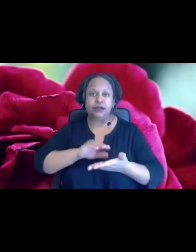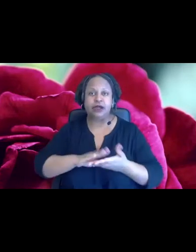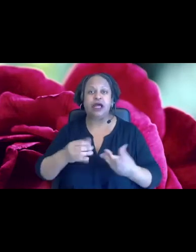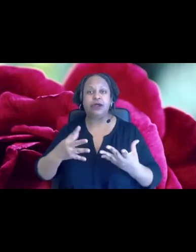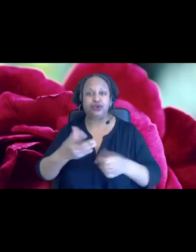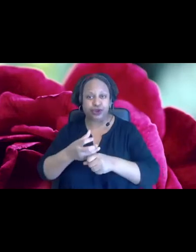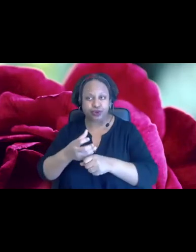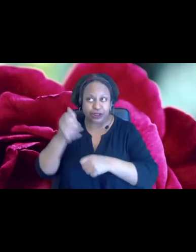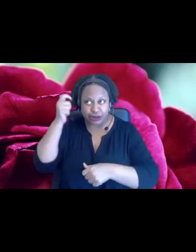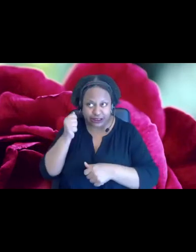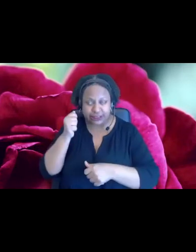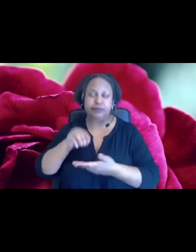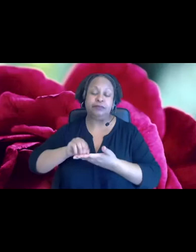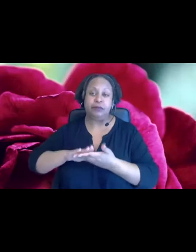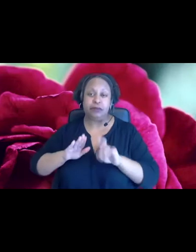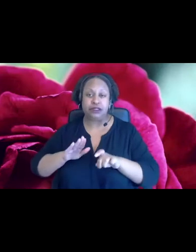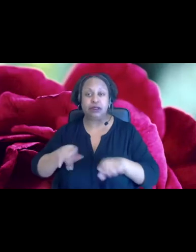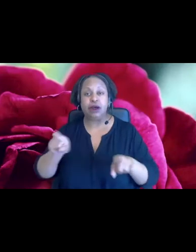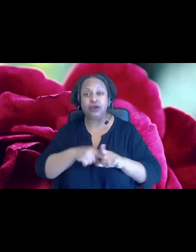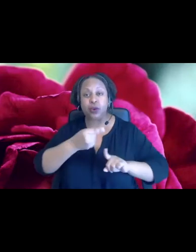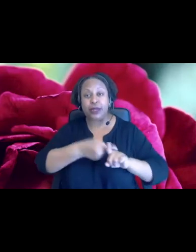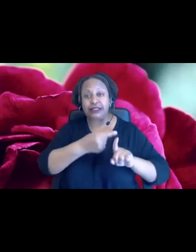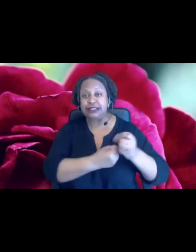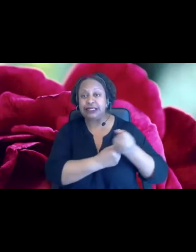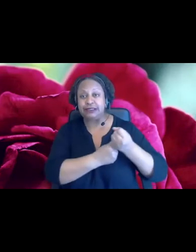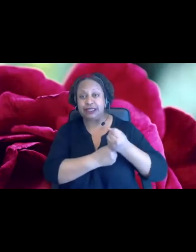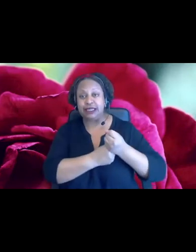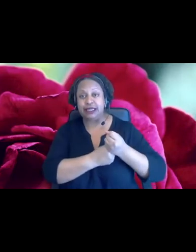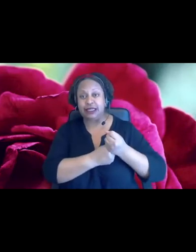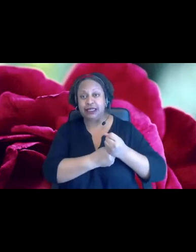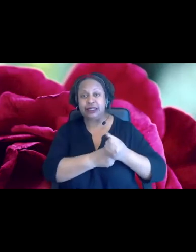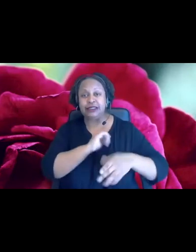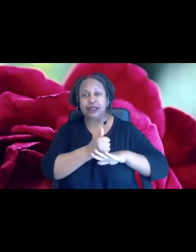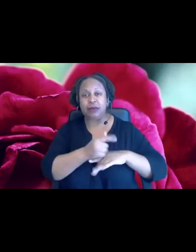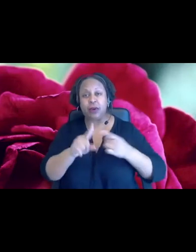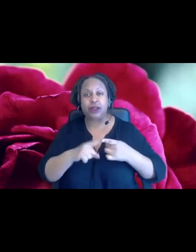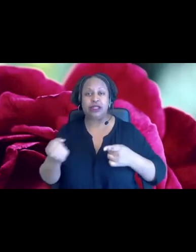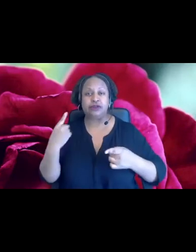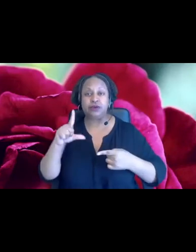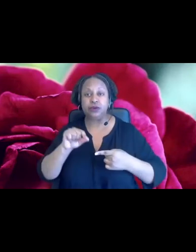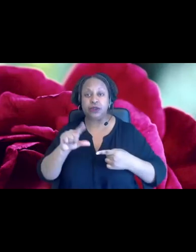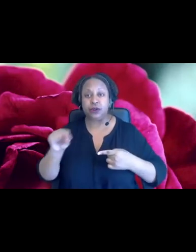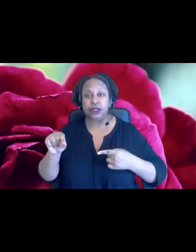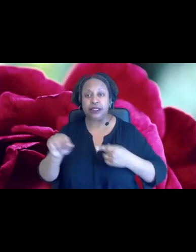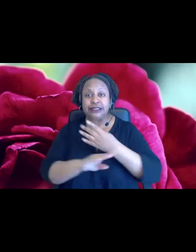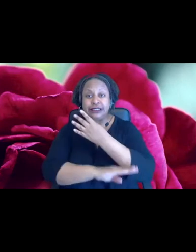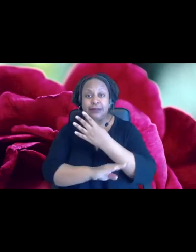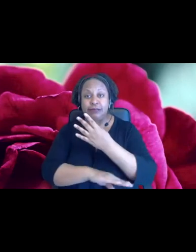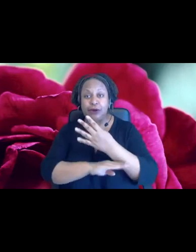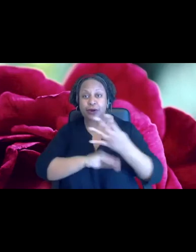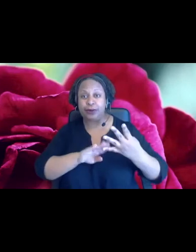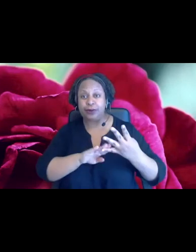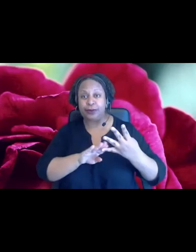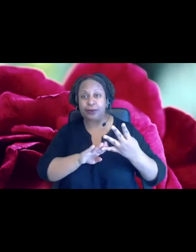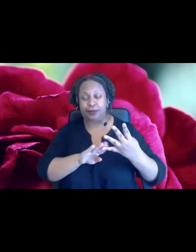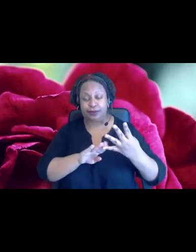program, which came into effect at the end of September of 2020. In the case of the